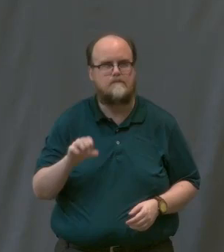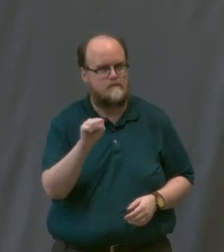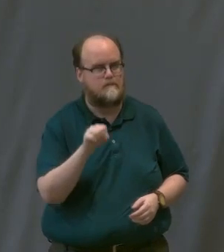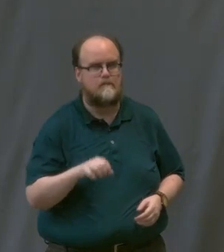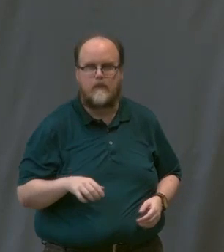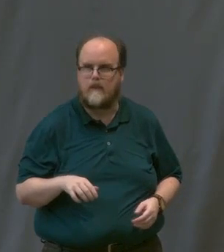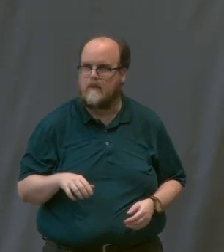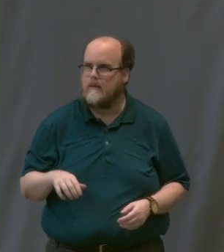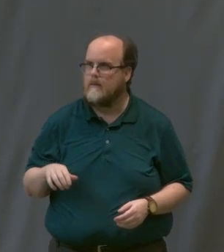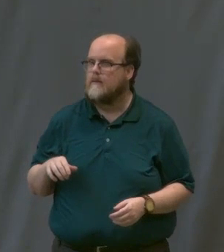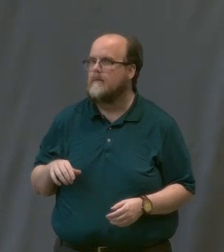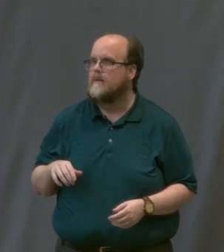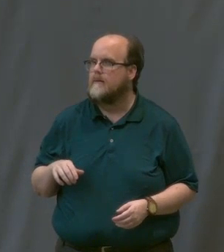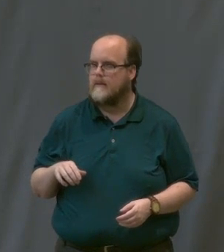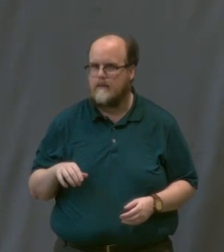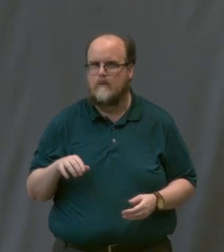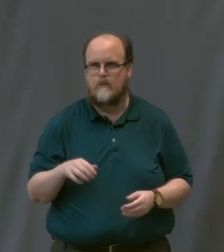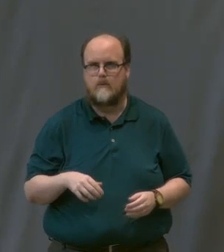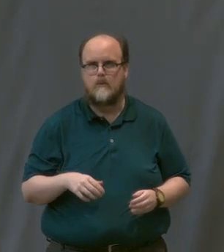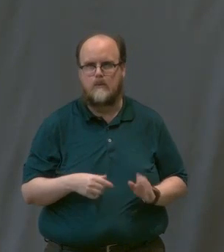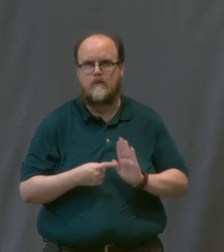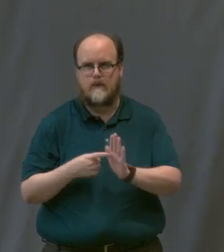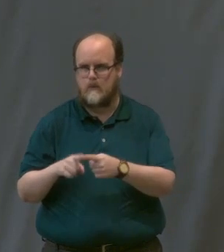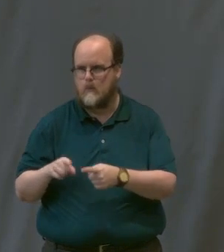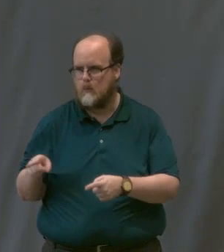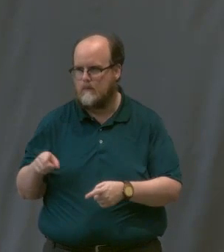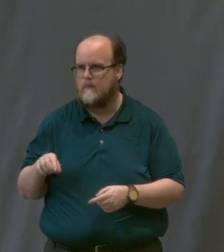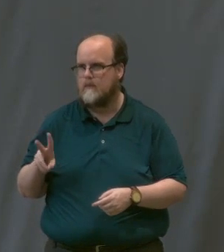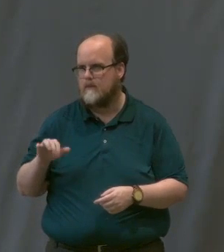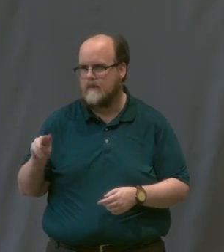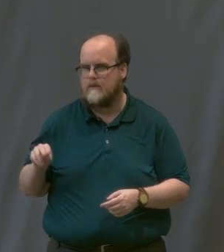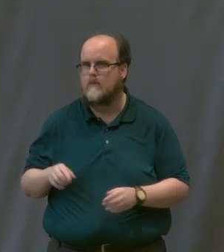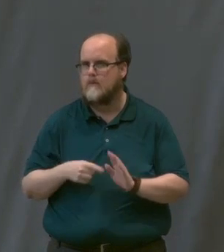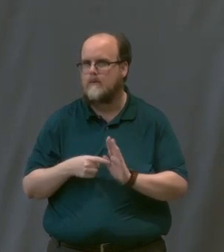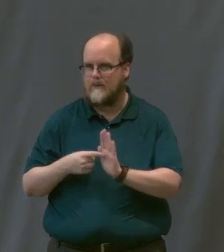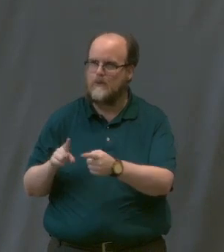It was revealed to them. That's the best answer I could come up with.